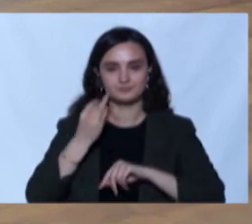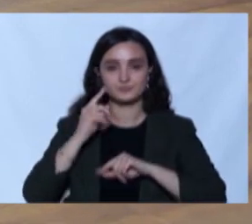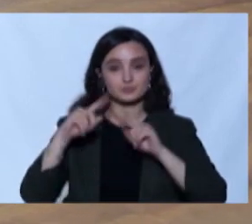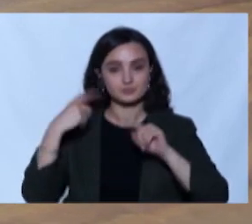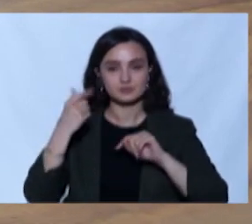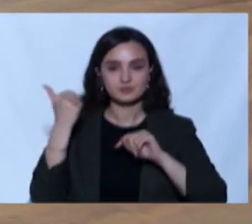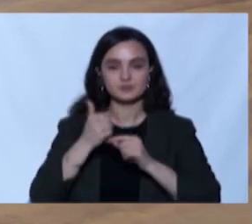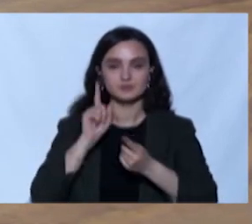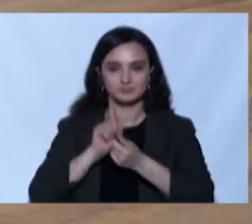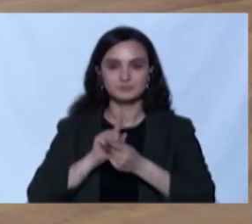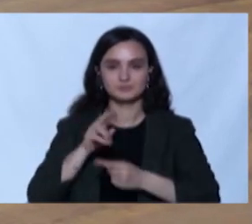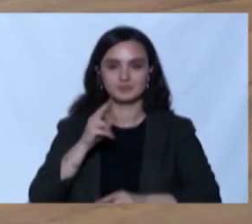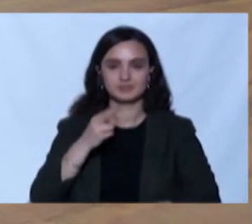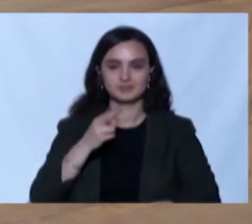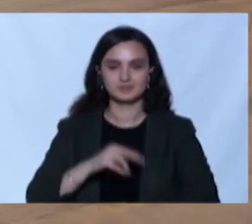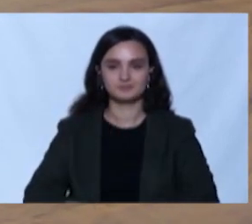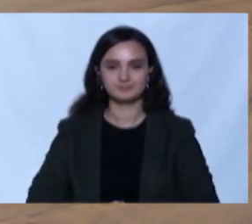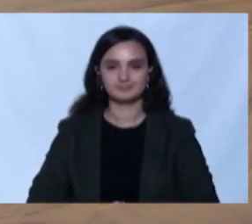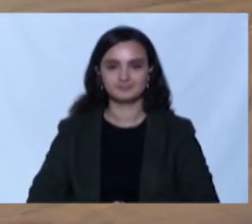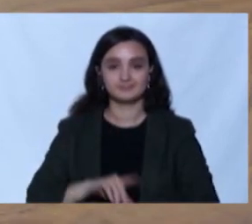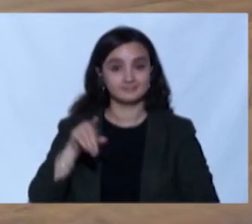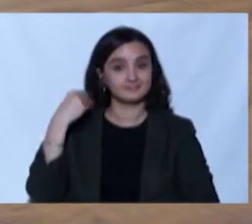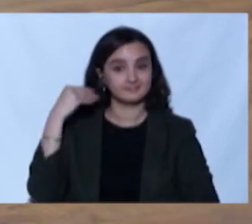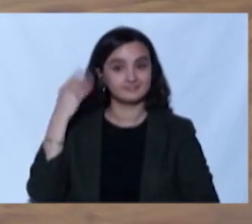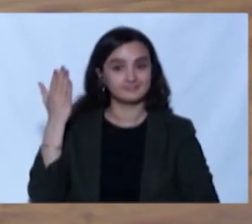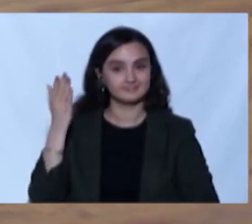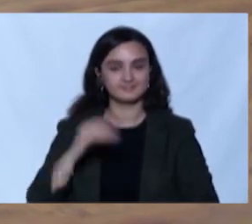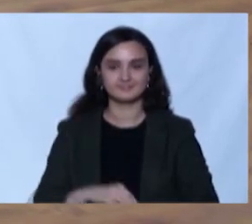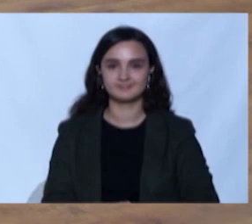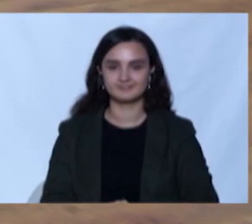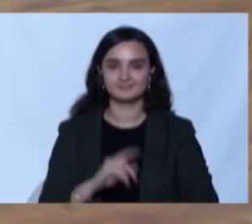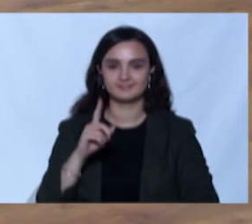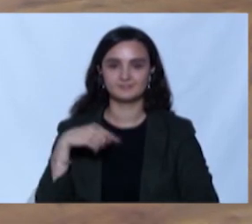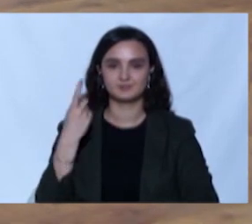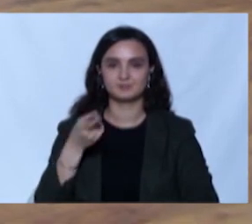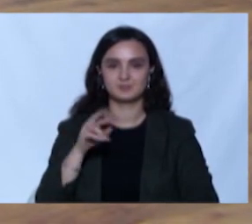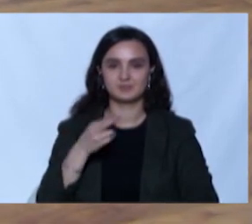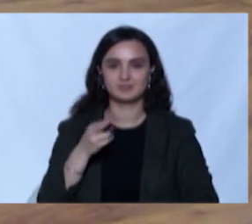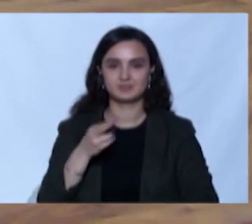to next week, Friday. Oh, there's the bell. See you next Friday.